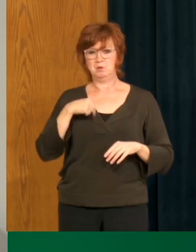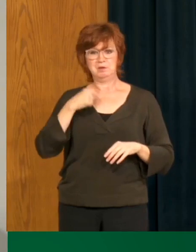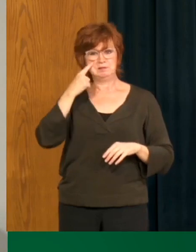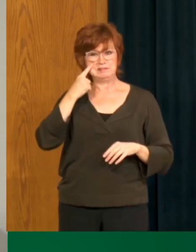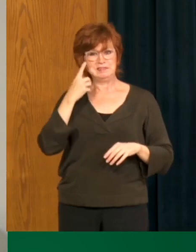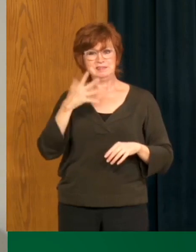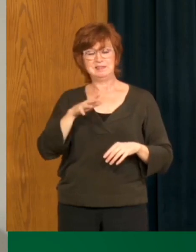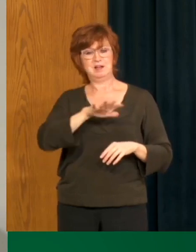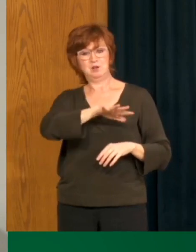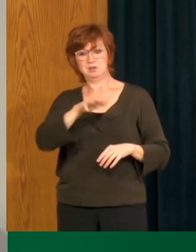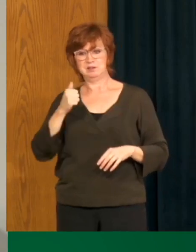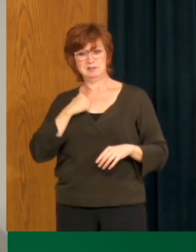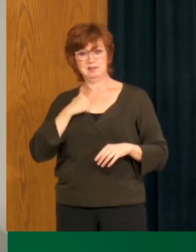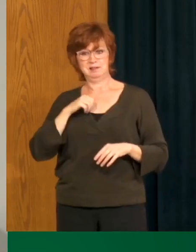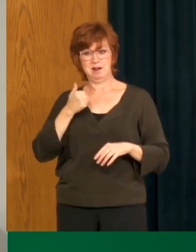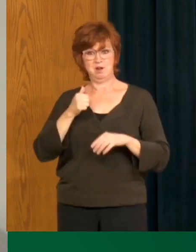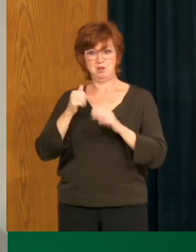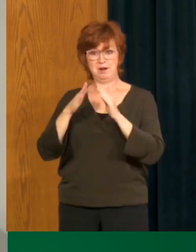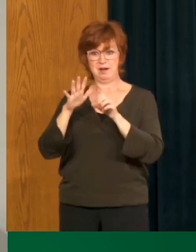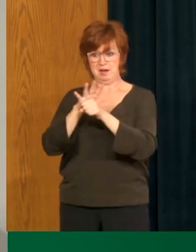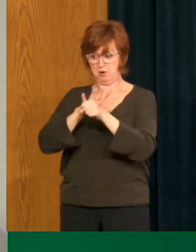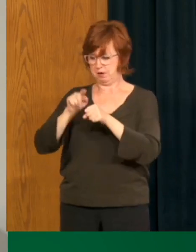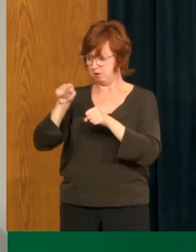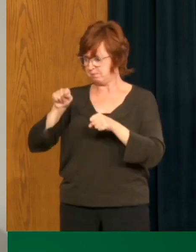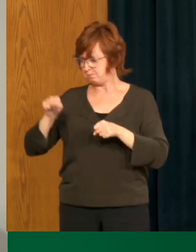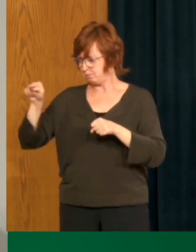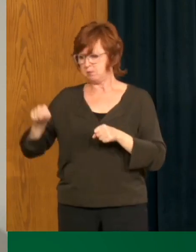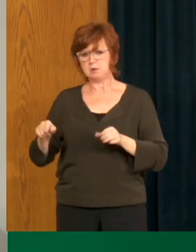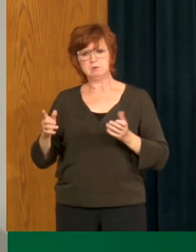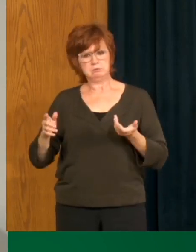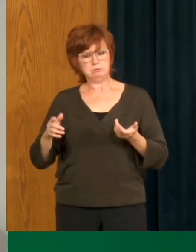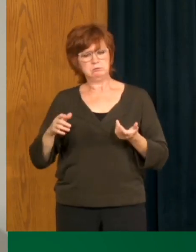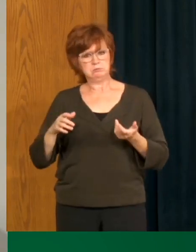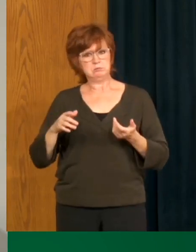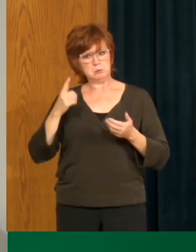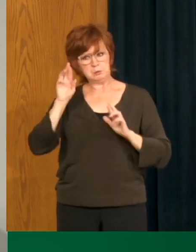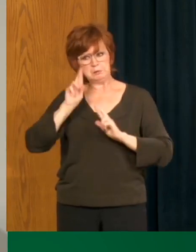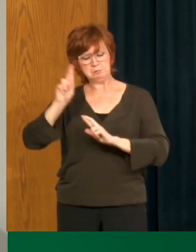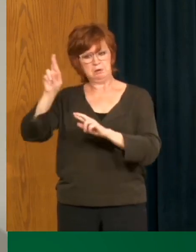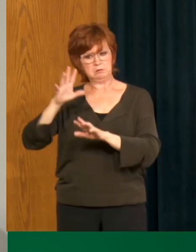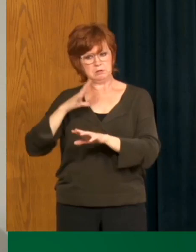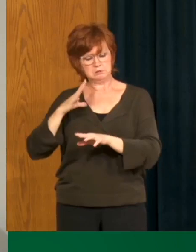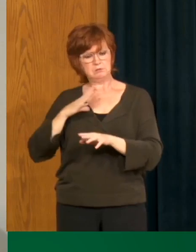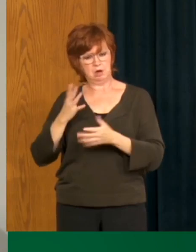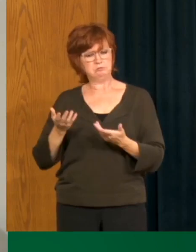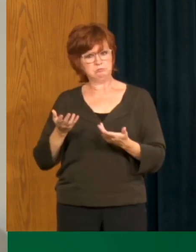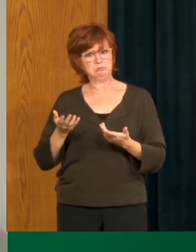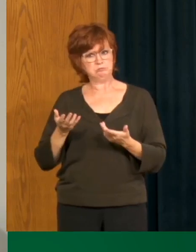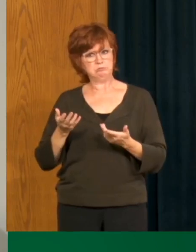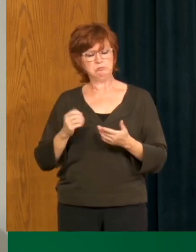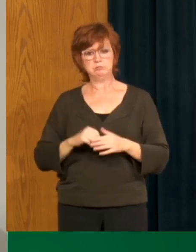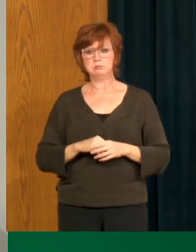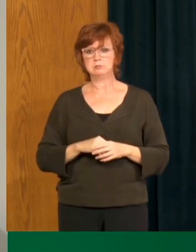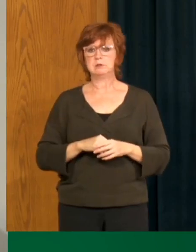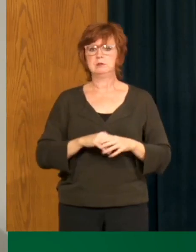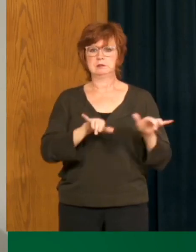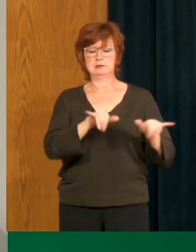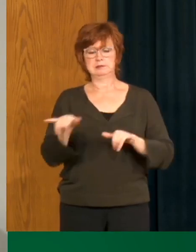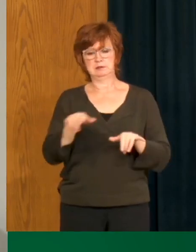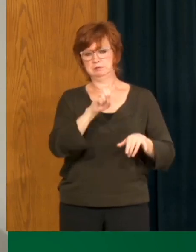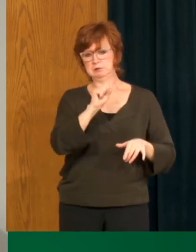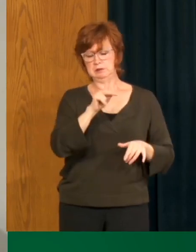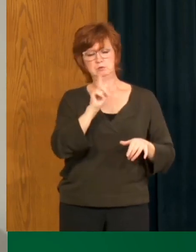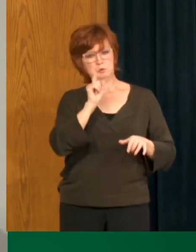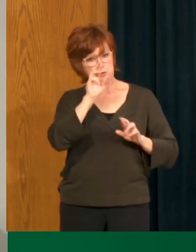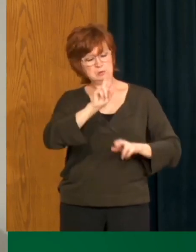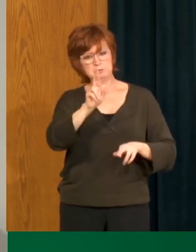and I think we need to apply the same consideration to our friends and neighbors in Saskatchewan as well. And we have to remember that right now,